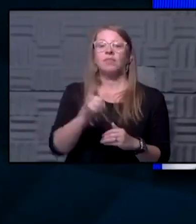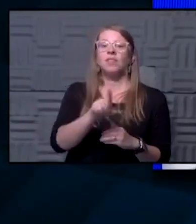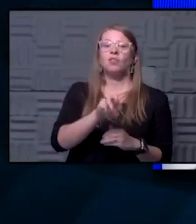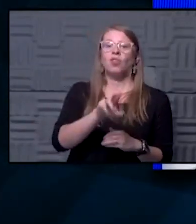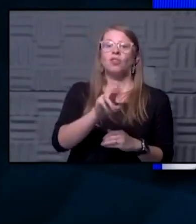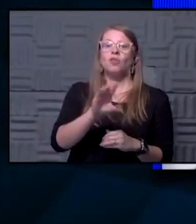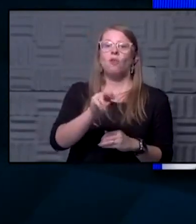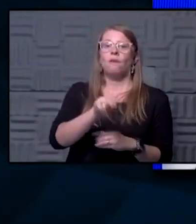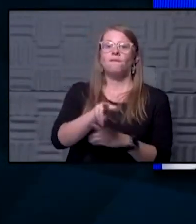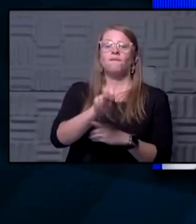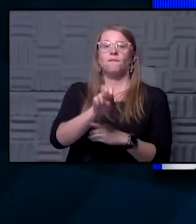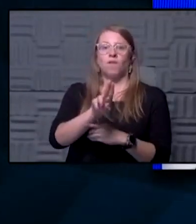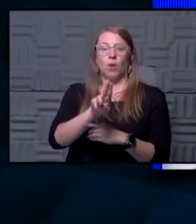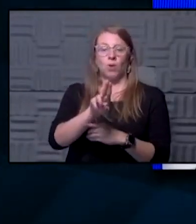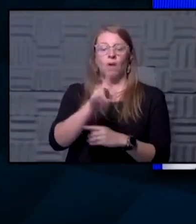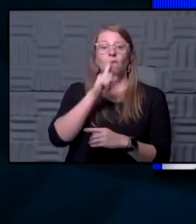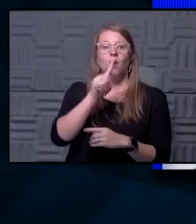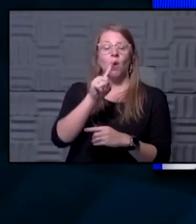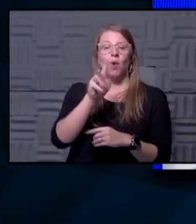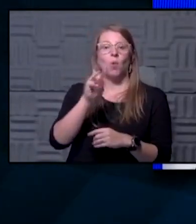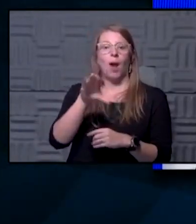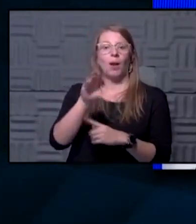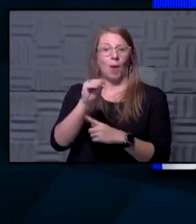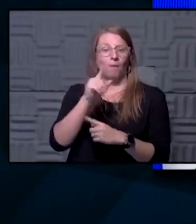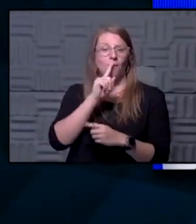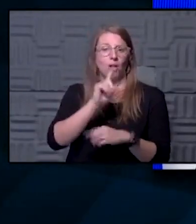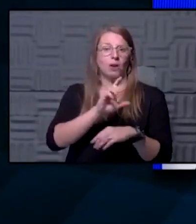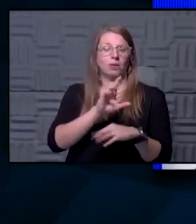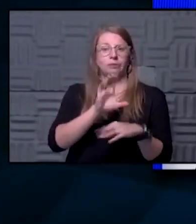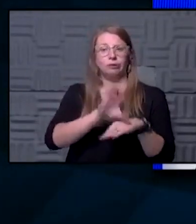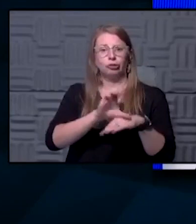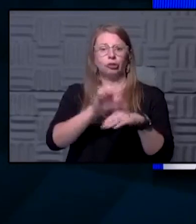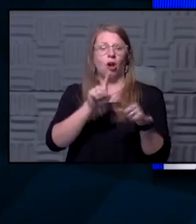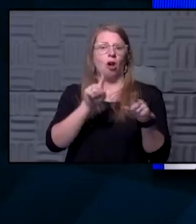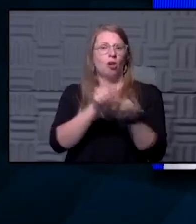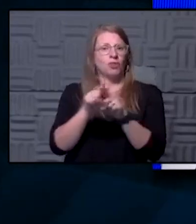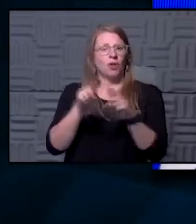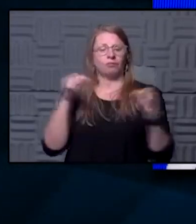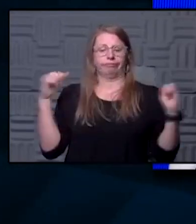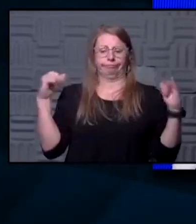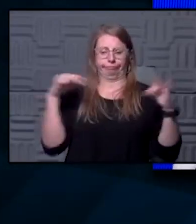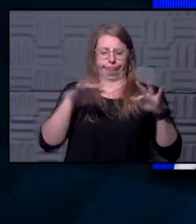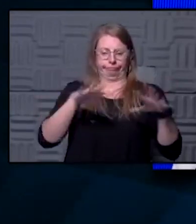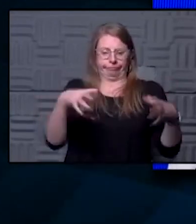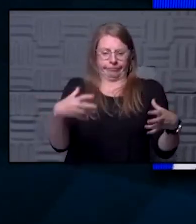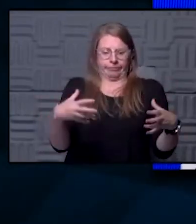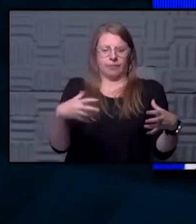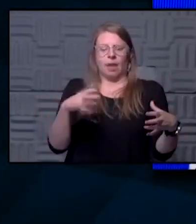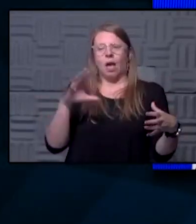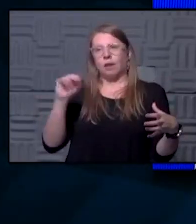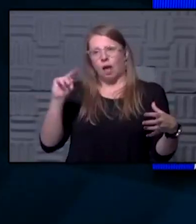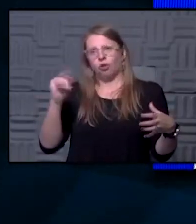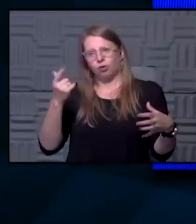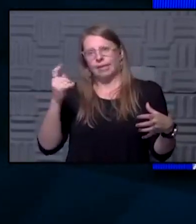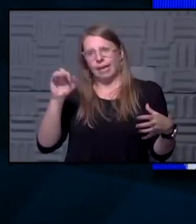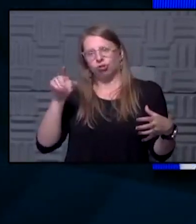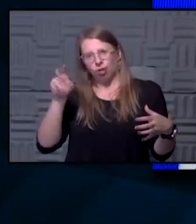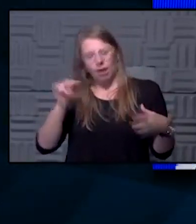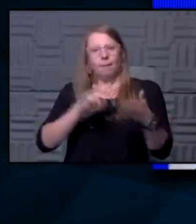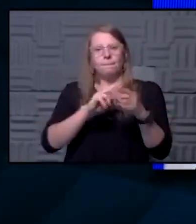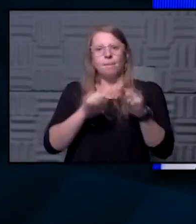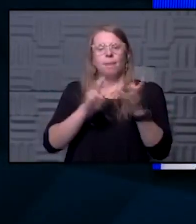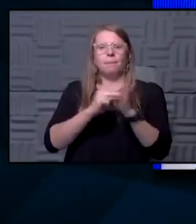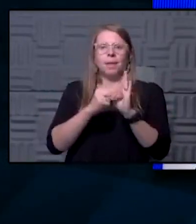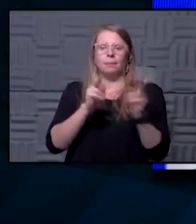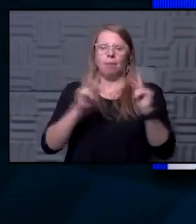on in Wyandotte County for church services in general, and really just for congregate, and I don't mean congregation, but any place people are